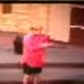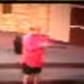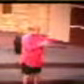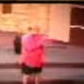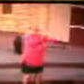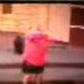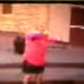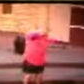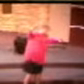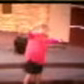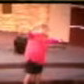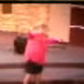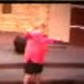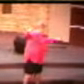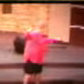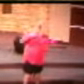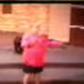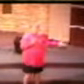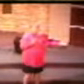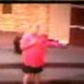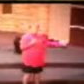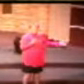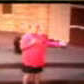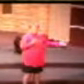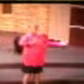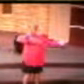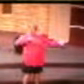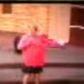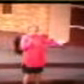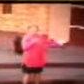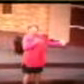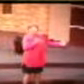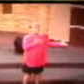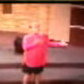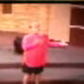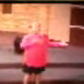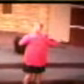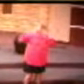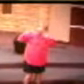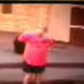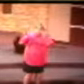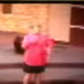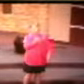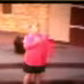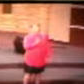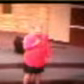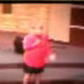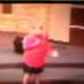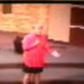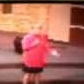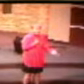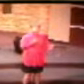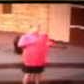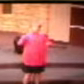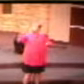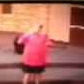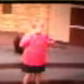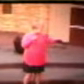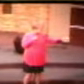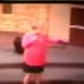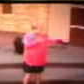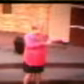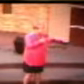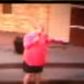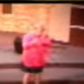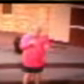you rejected me. And you despised me. and you wounded me. God says through